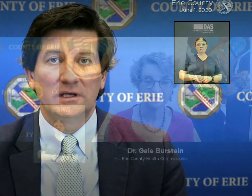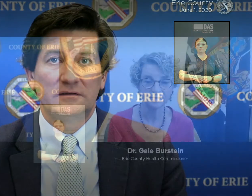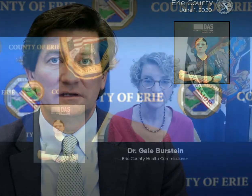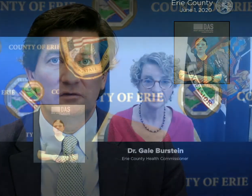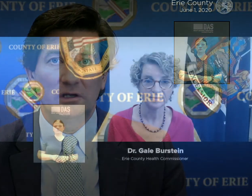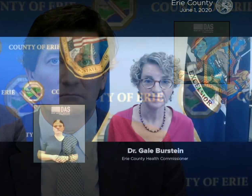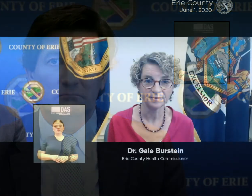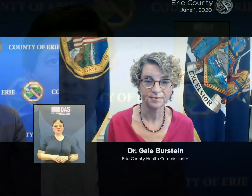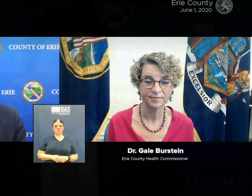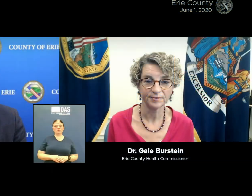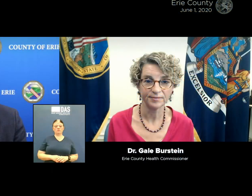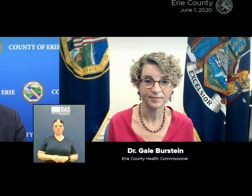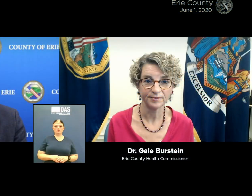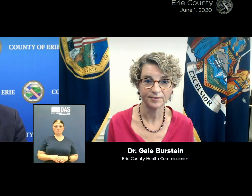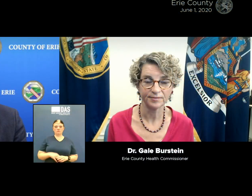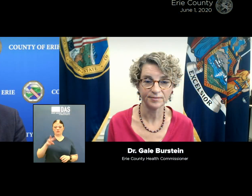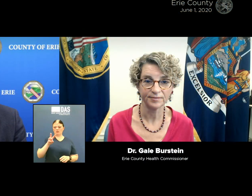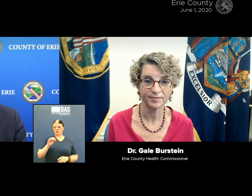WIVB TV.